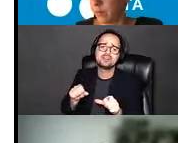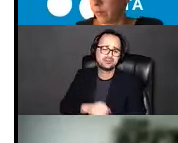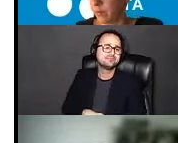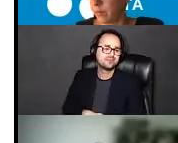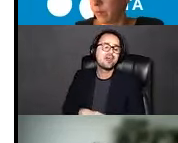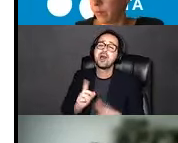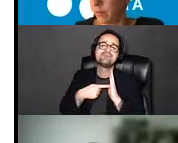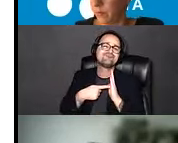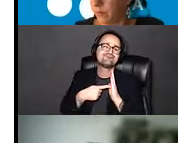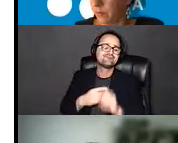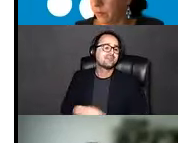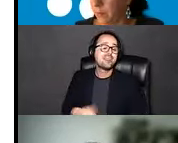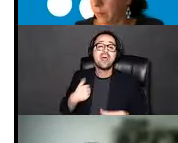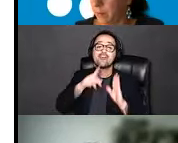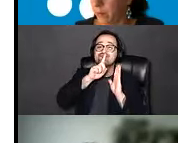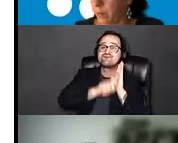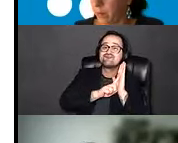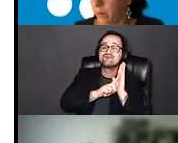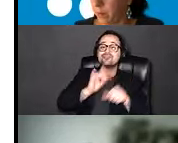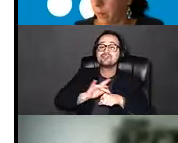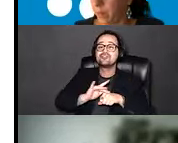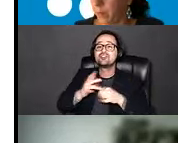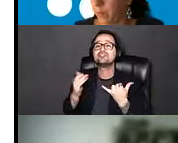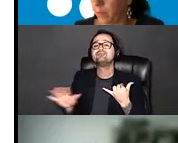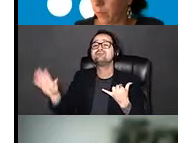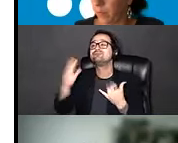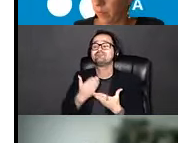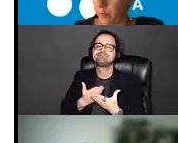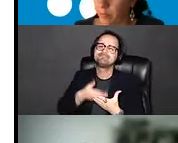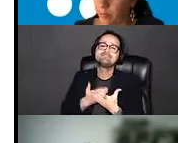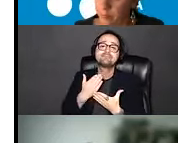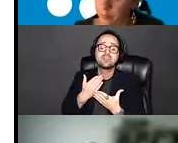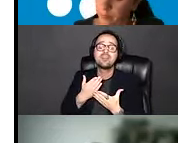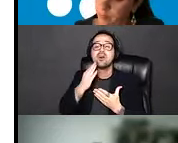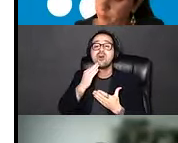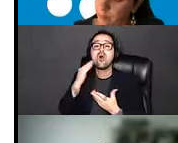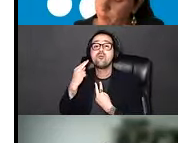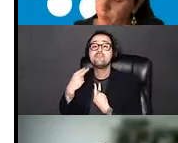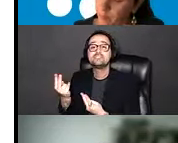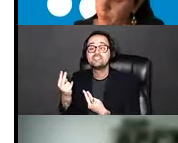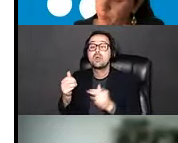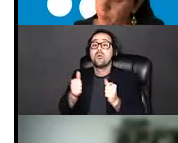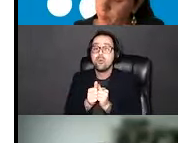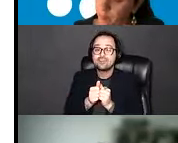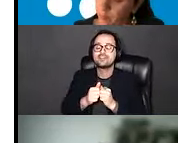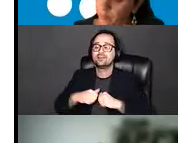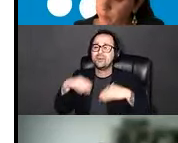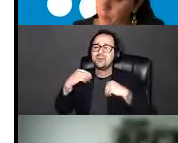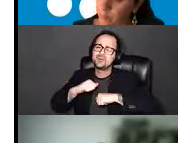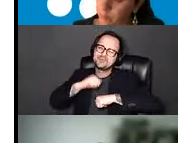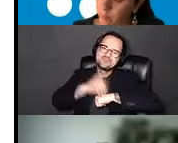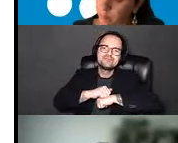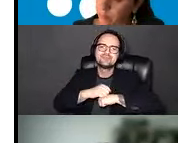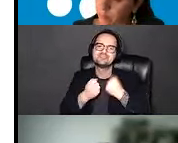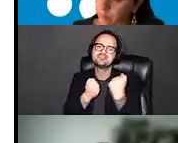you an example. There's research now that shows that home visiting paired with concrete support,